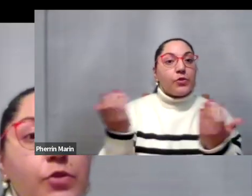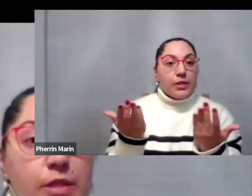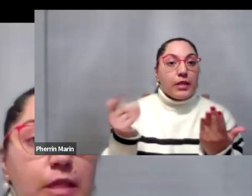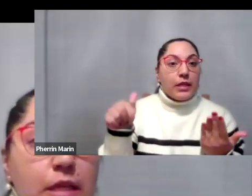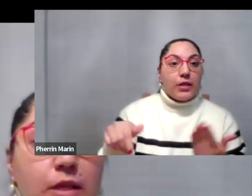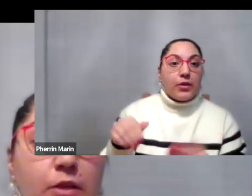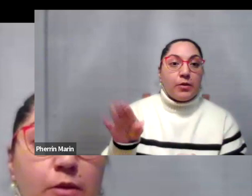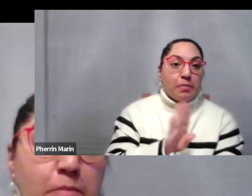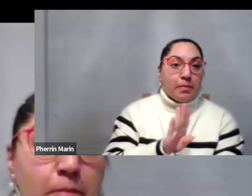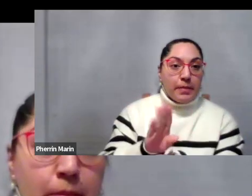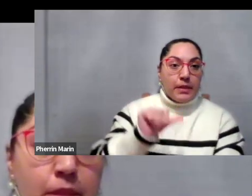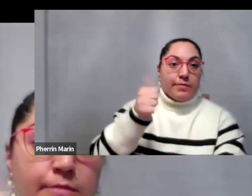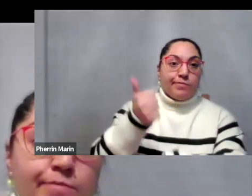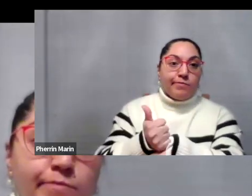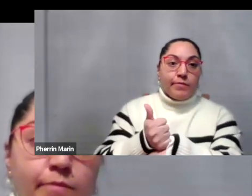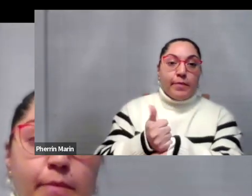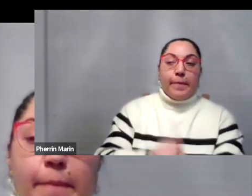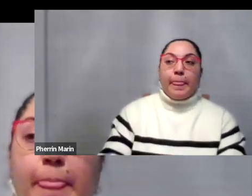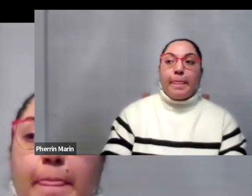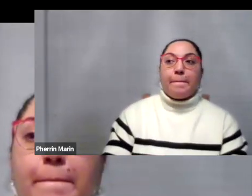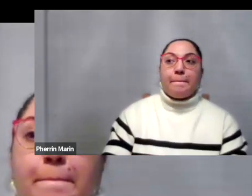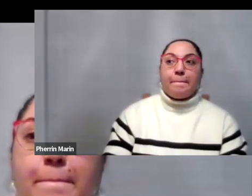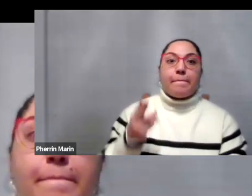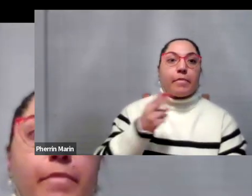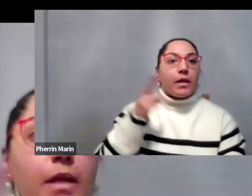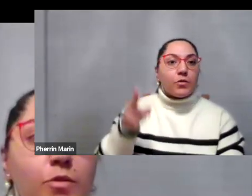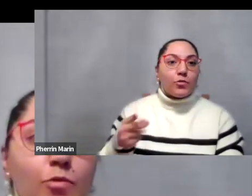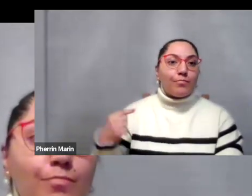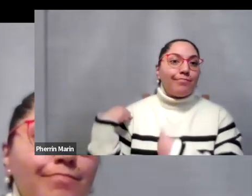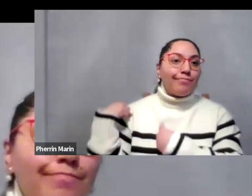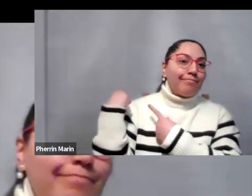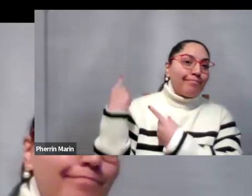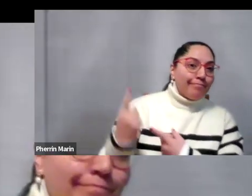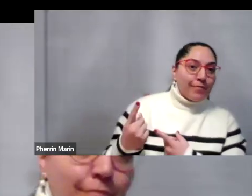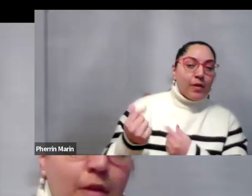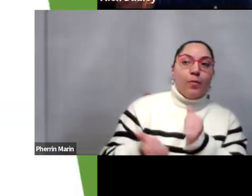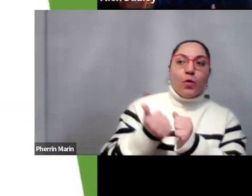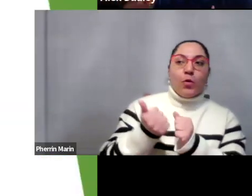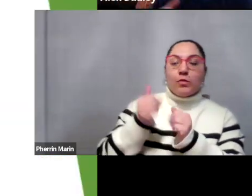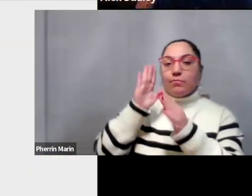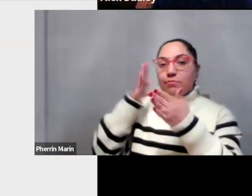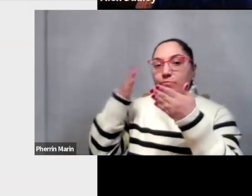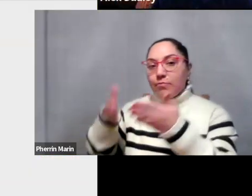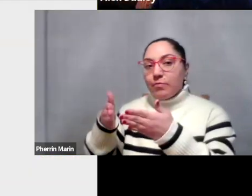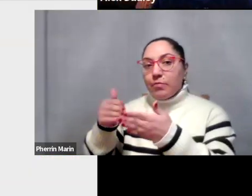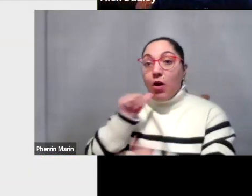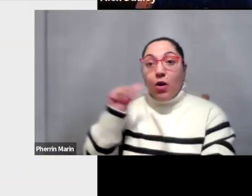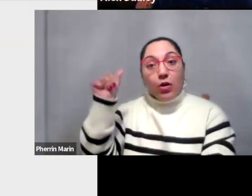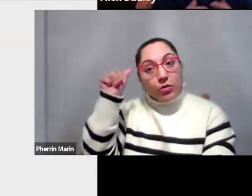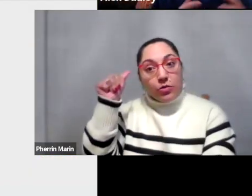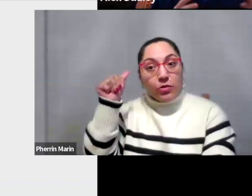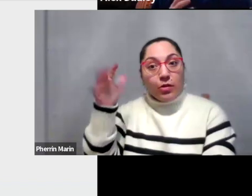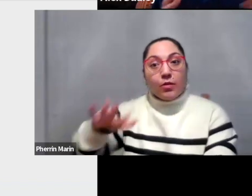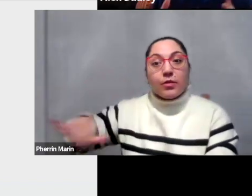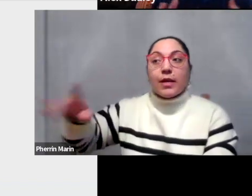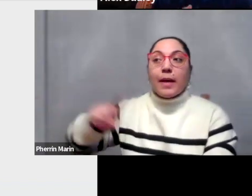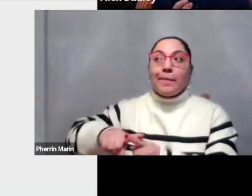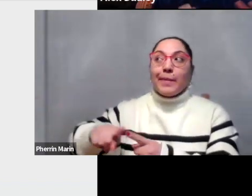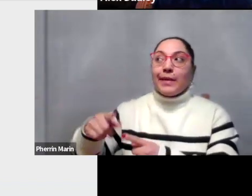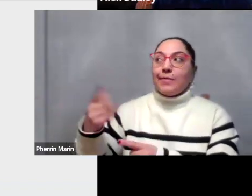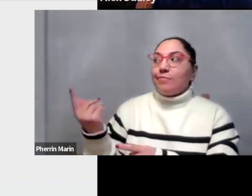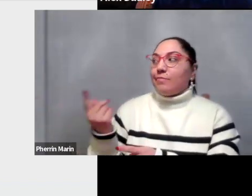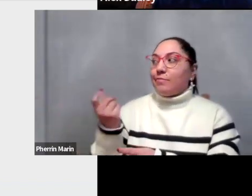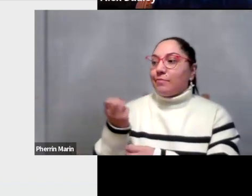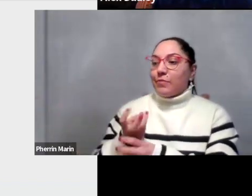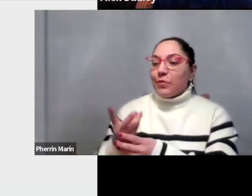County. Historically, most of our services have been aimed at serving an adult population. But over the last 10 years